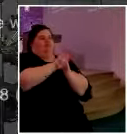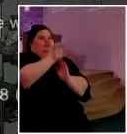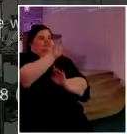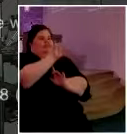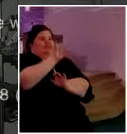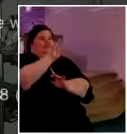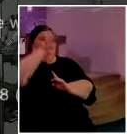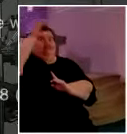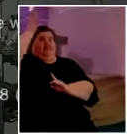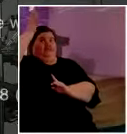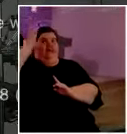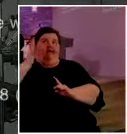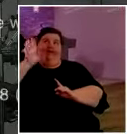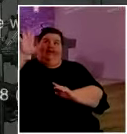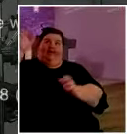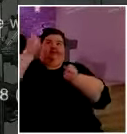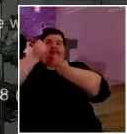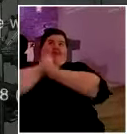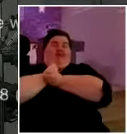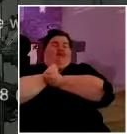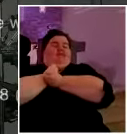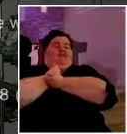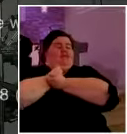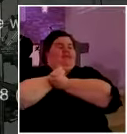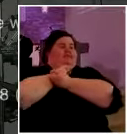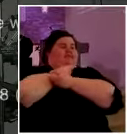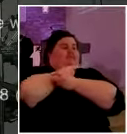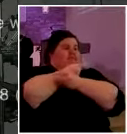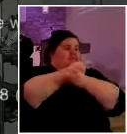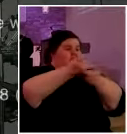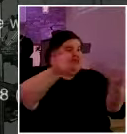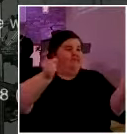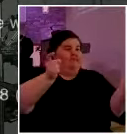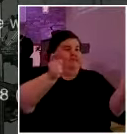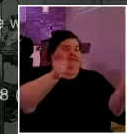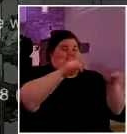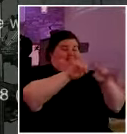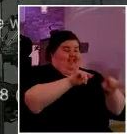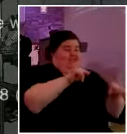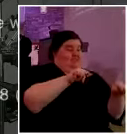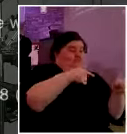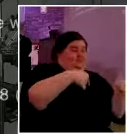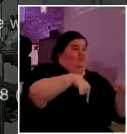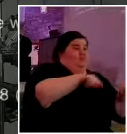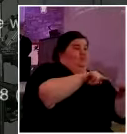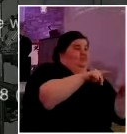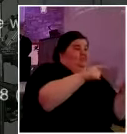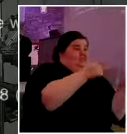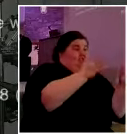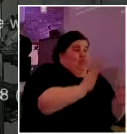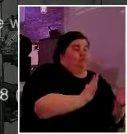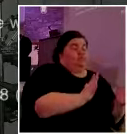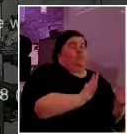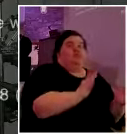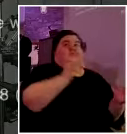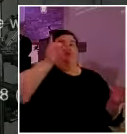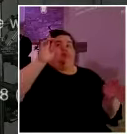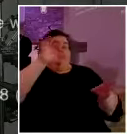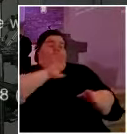commendeth his love toward us in that while we were yet sinners, Christ died for